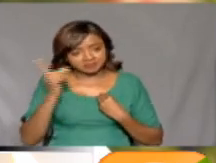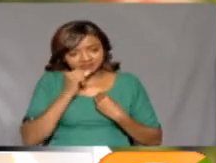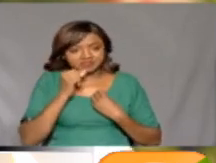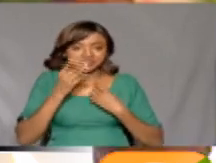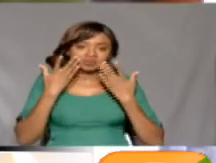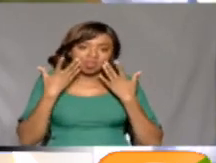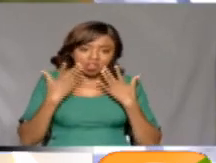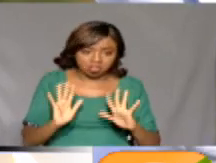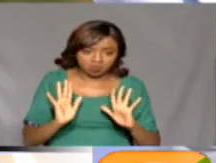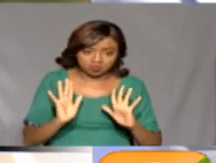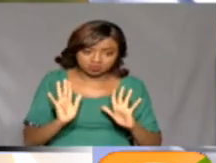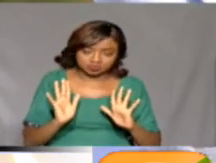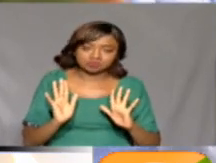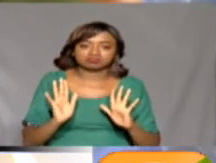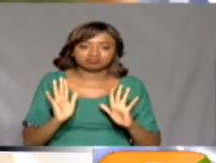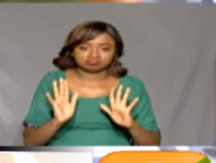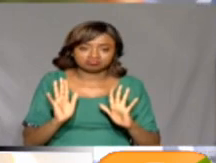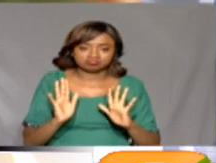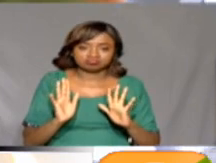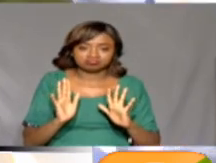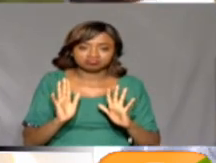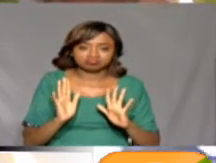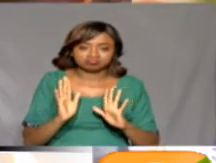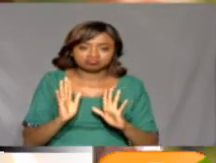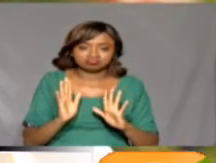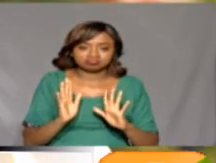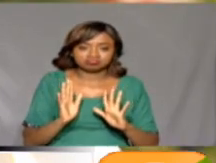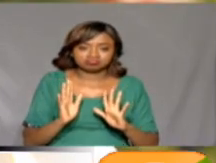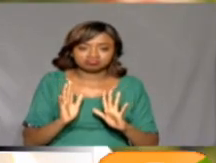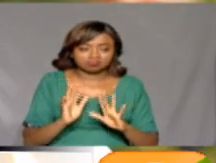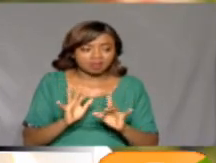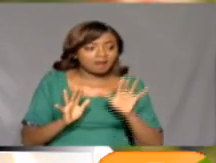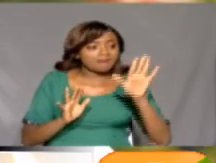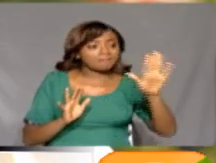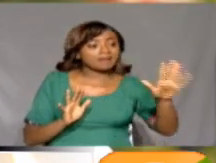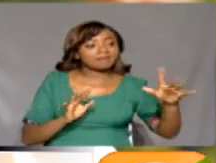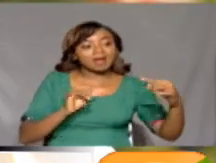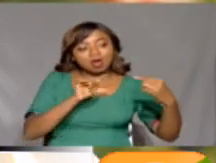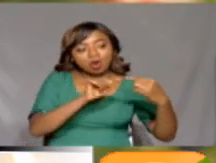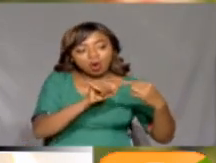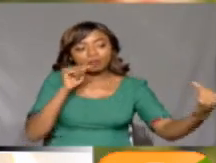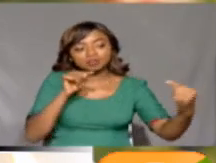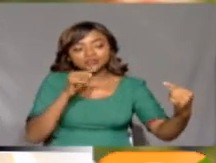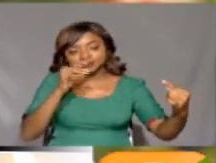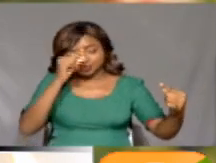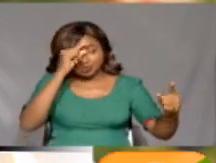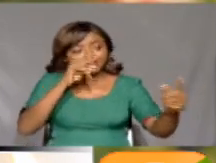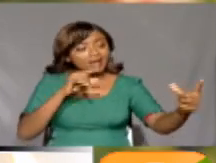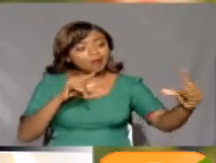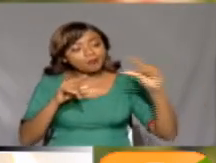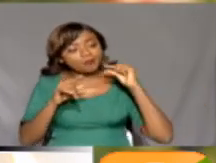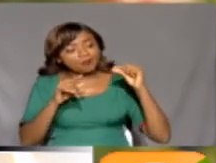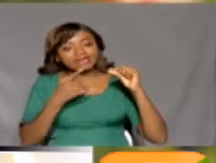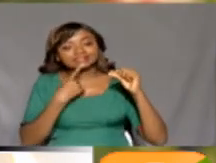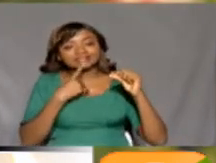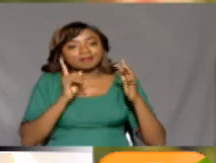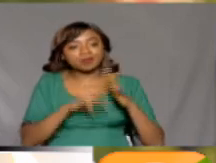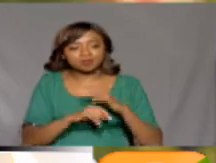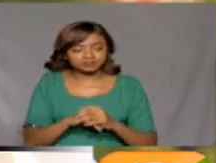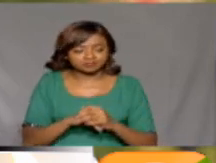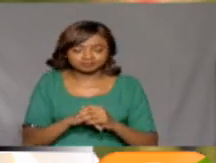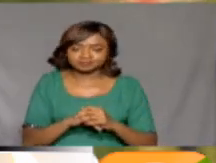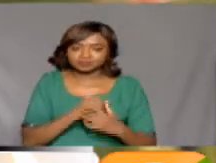Now the former opposition, now government, are saying the handover must